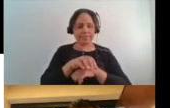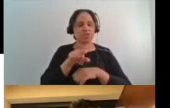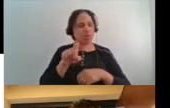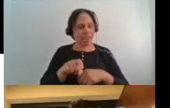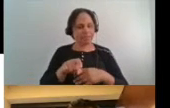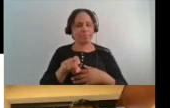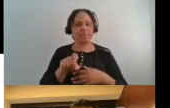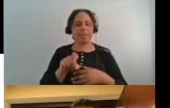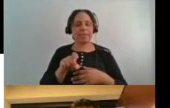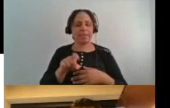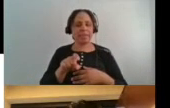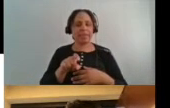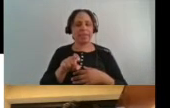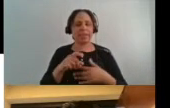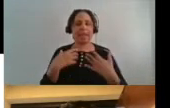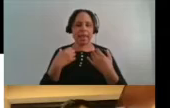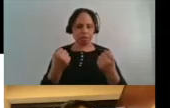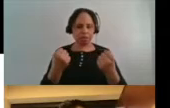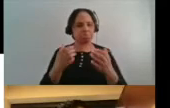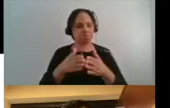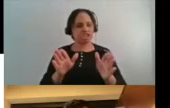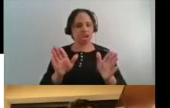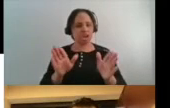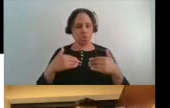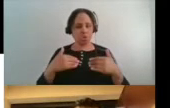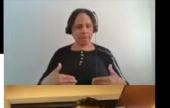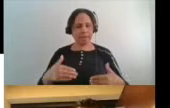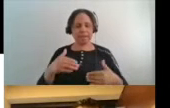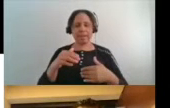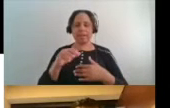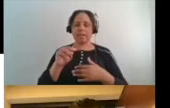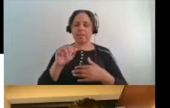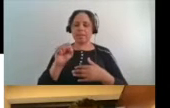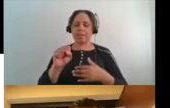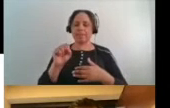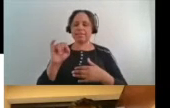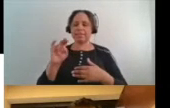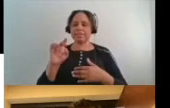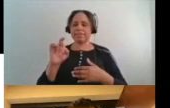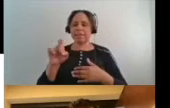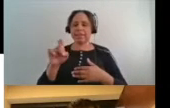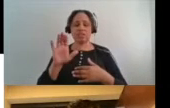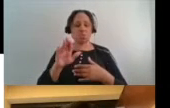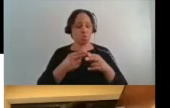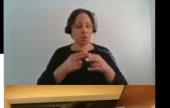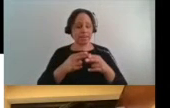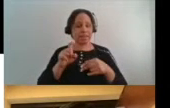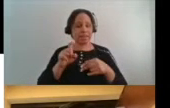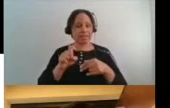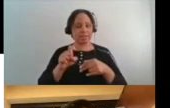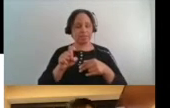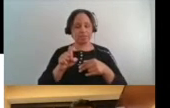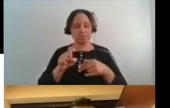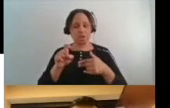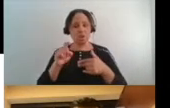pretty healthy in general. Your body mass index or your weight has to be reasonable, okay? And generally, to be a liver donor,